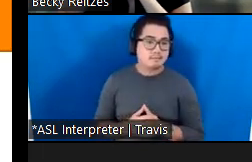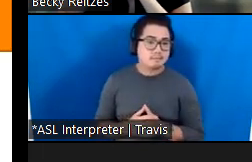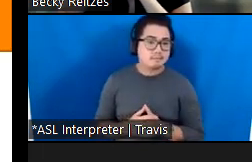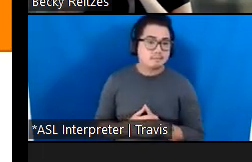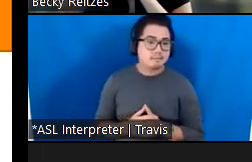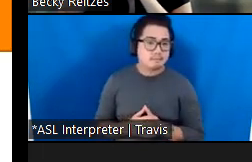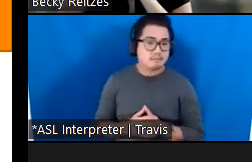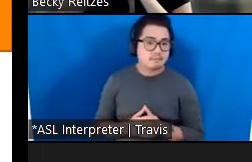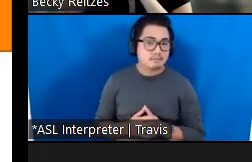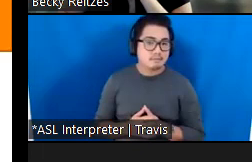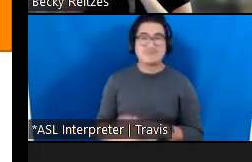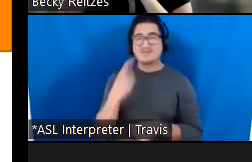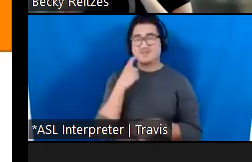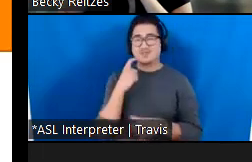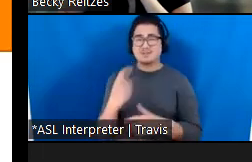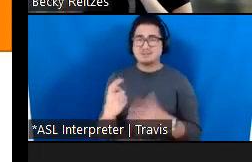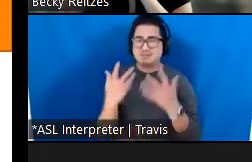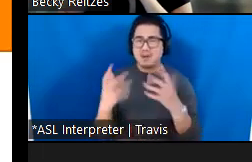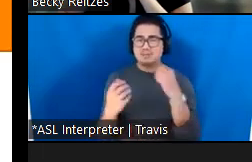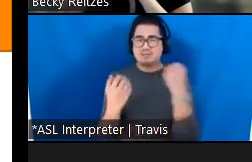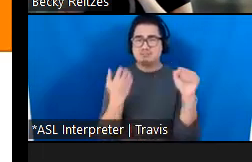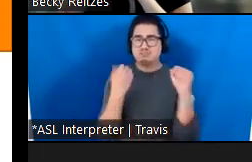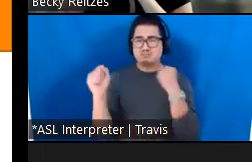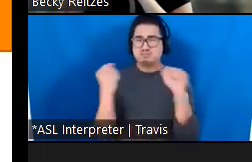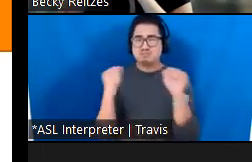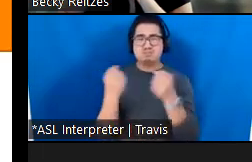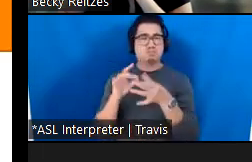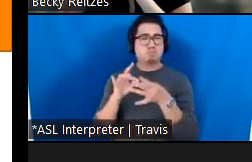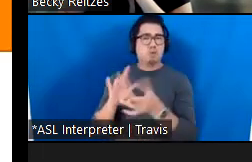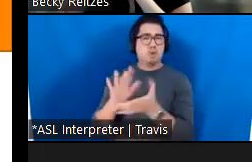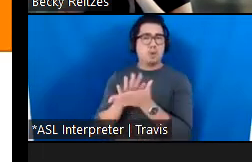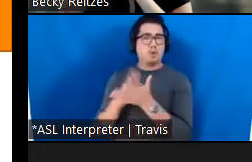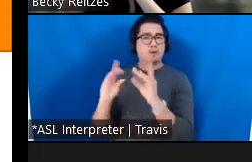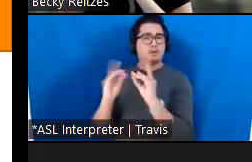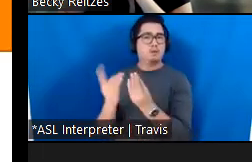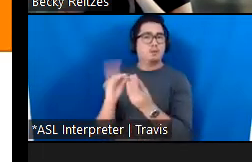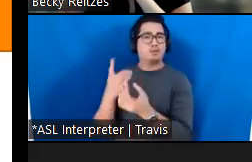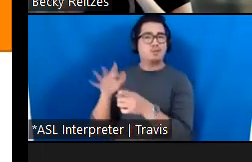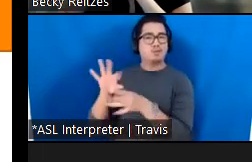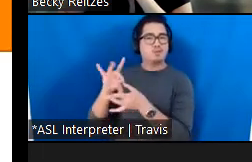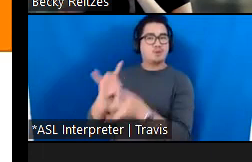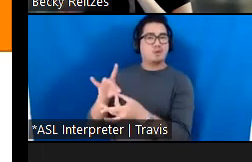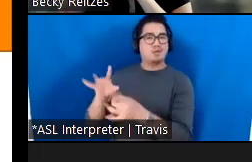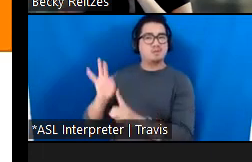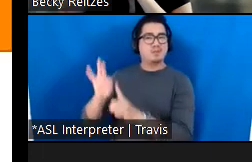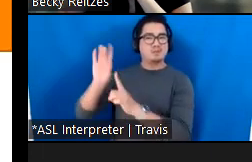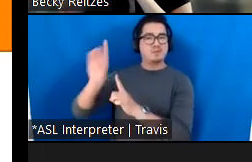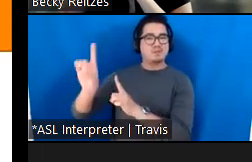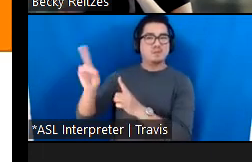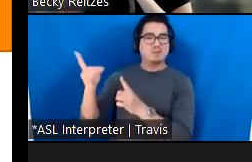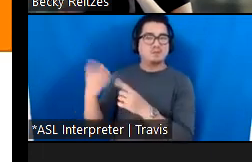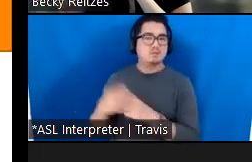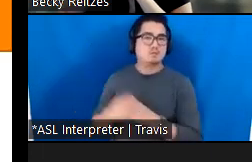strikes that were happening recently for school districts were around special ed considerations.